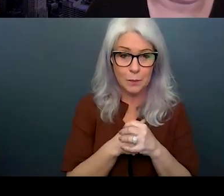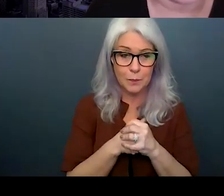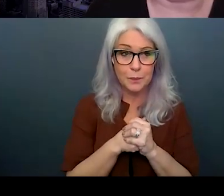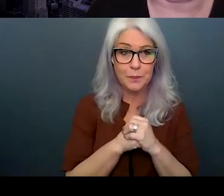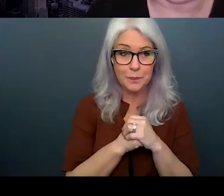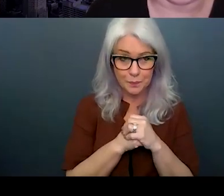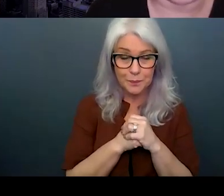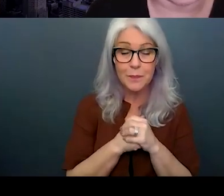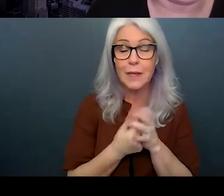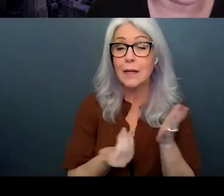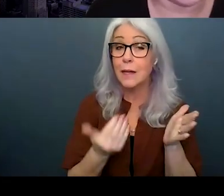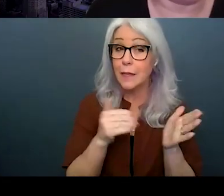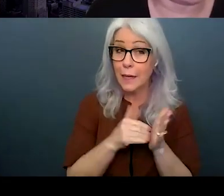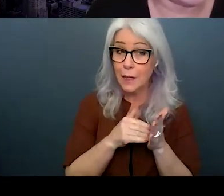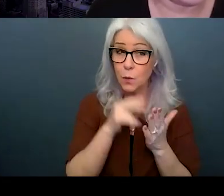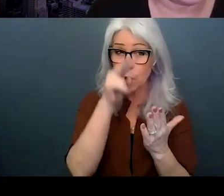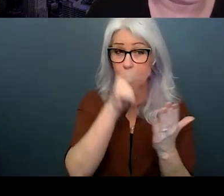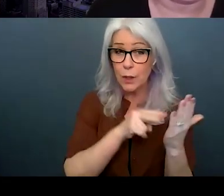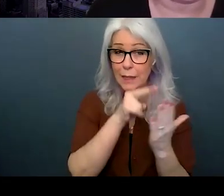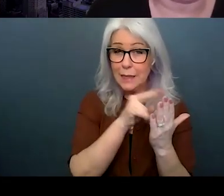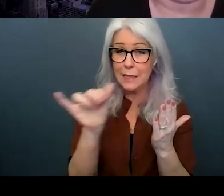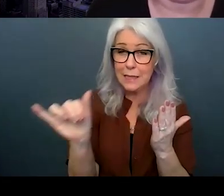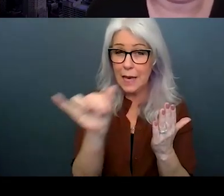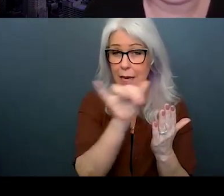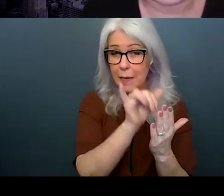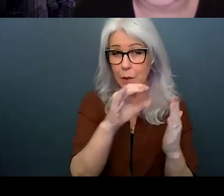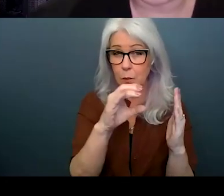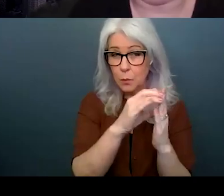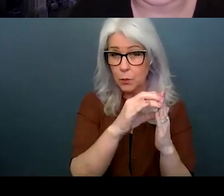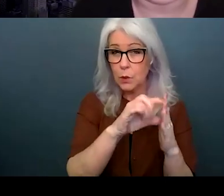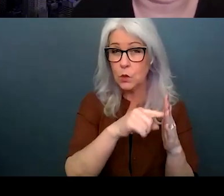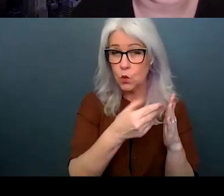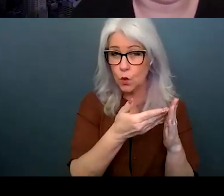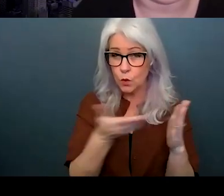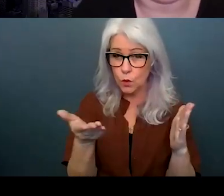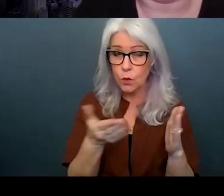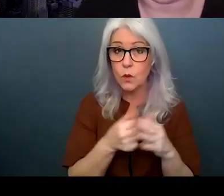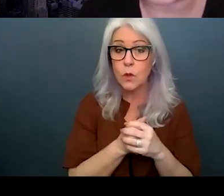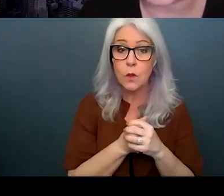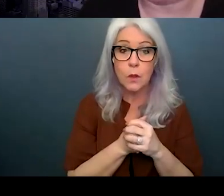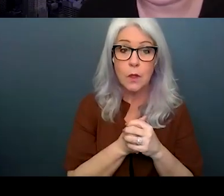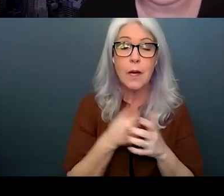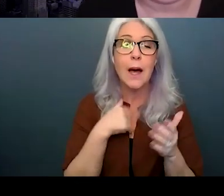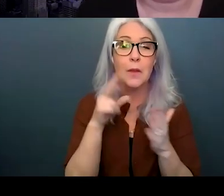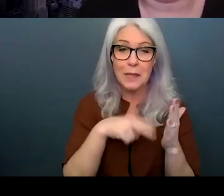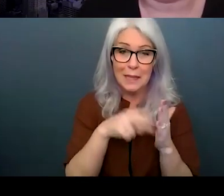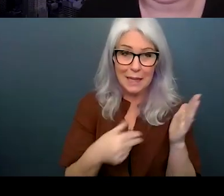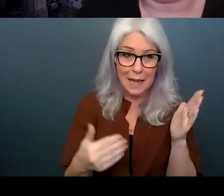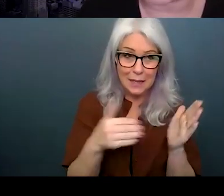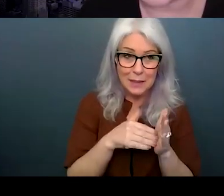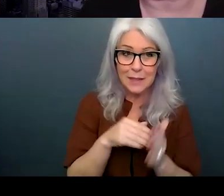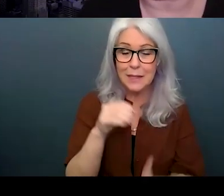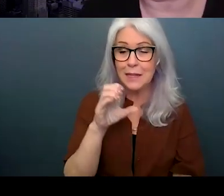So again, we're looking at that same initial source, and I'll read it one more time.